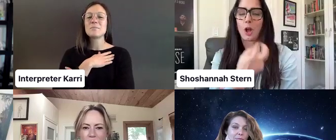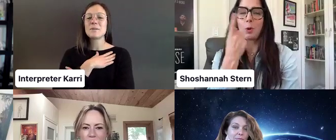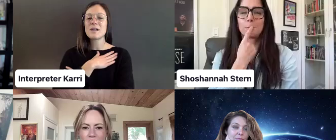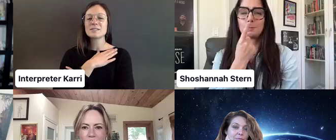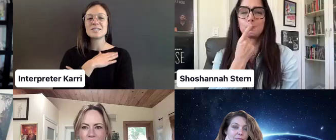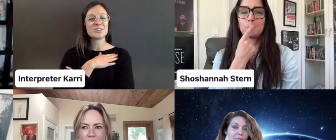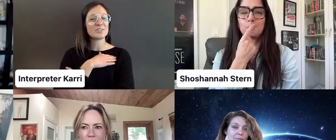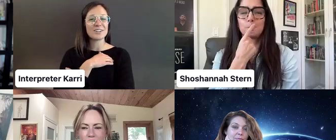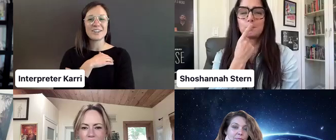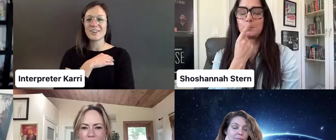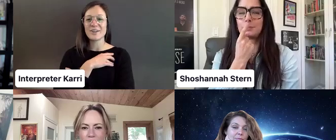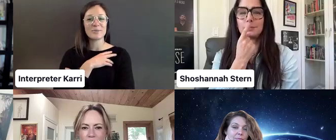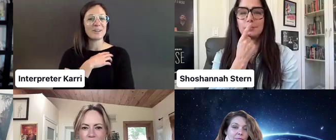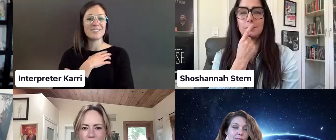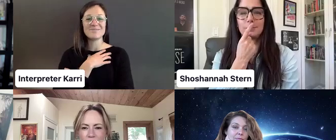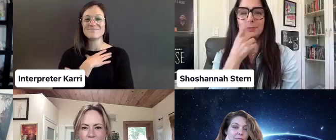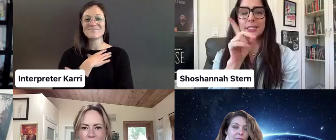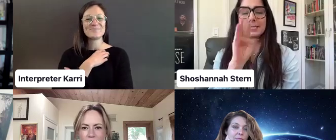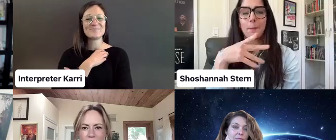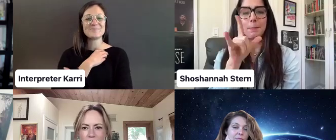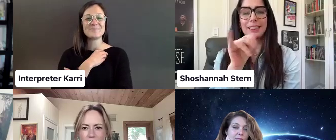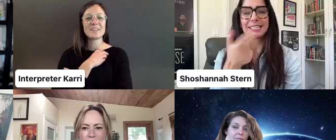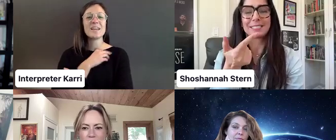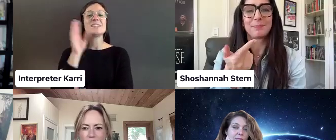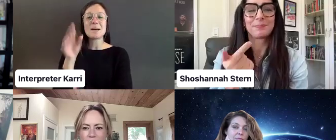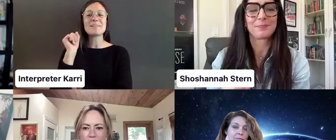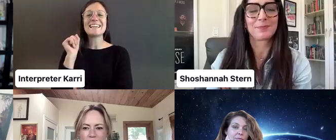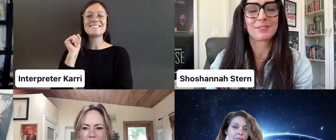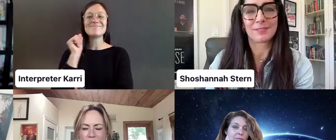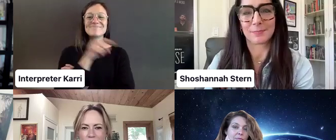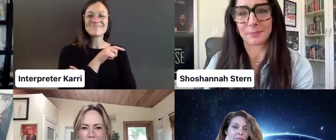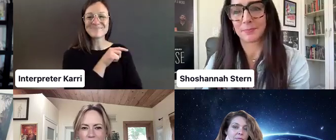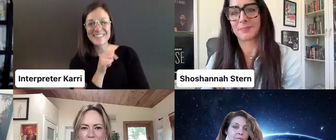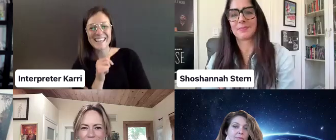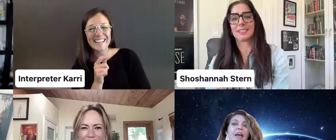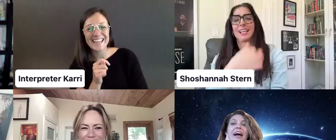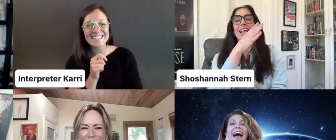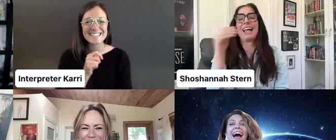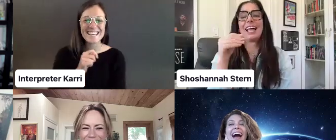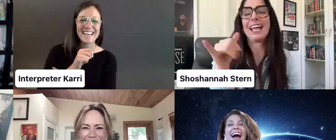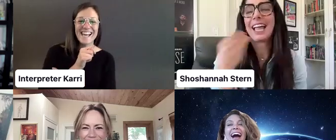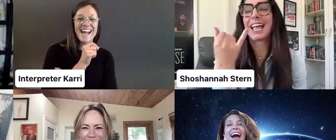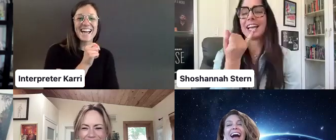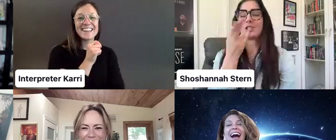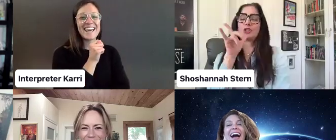oh, you're another hard one. Dumpling. Let's see. And